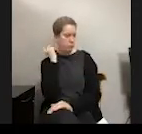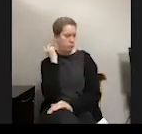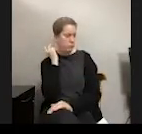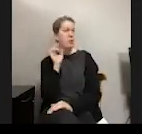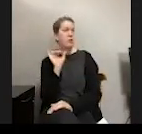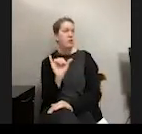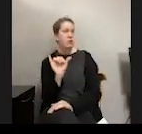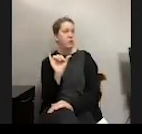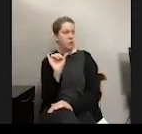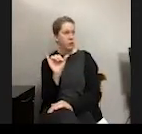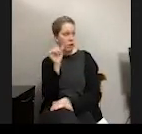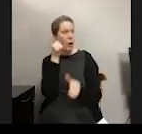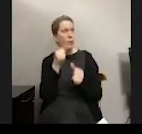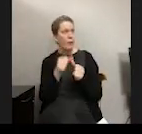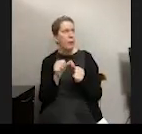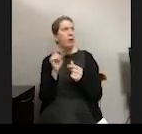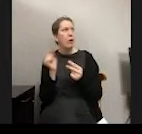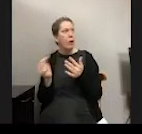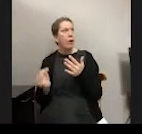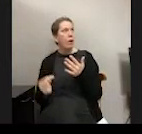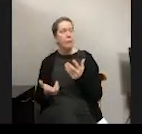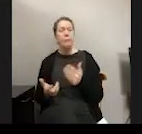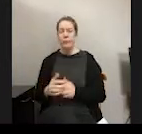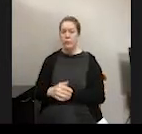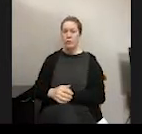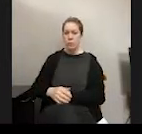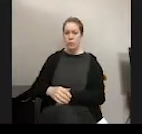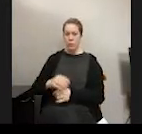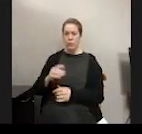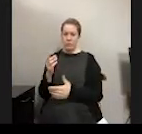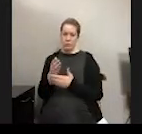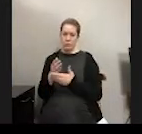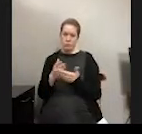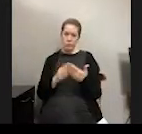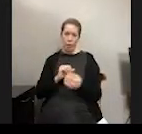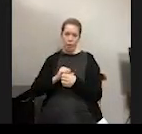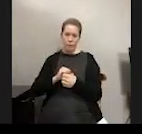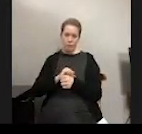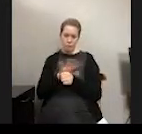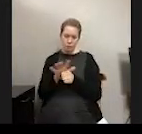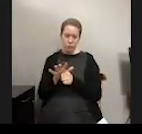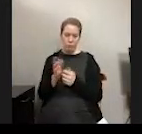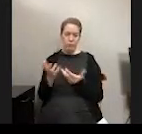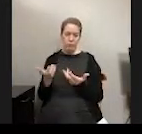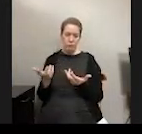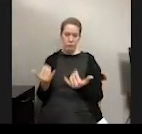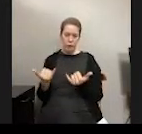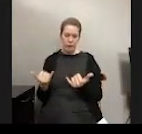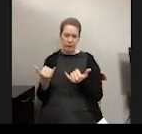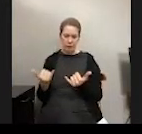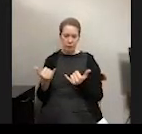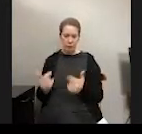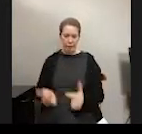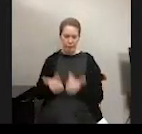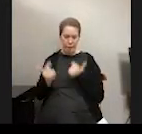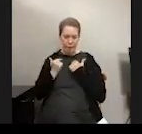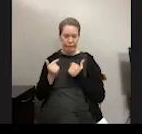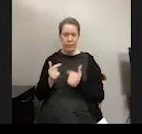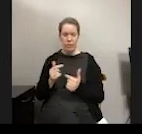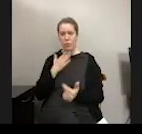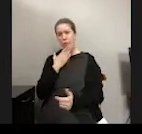narrative that we are living with current topics. Thank you so much. I really appreciate it. Thank